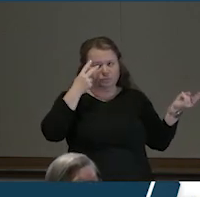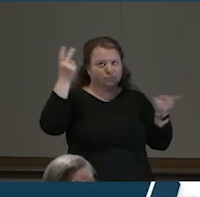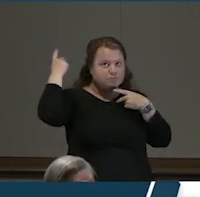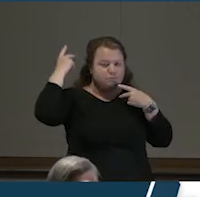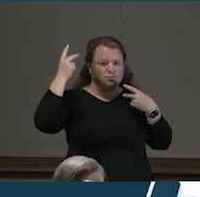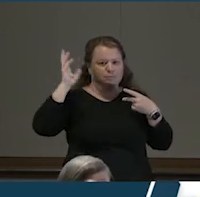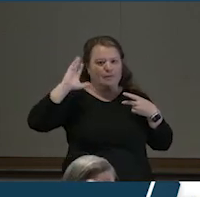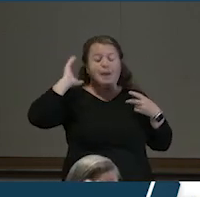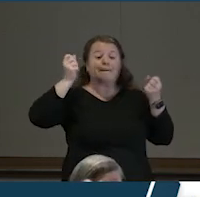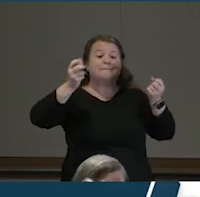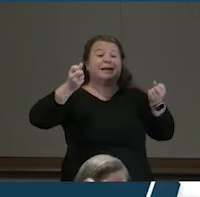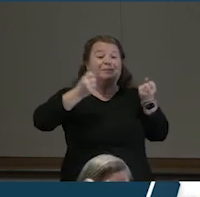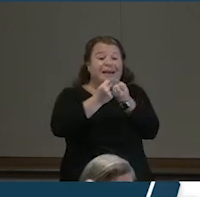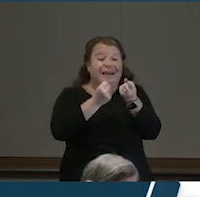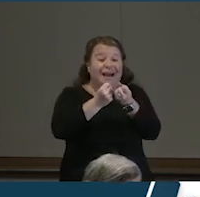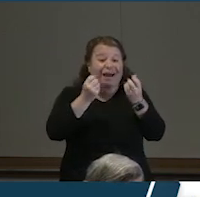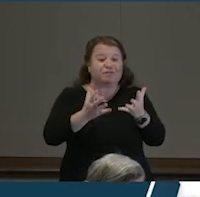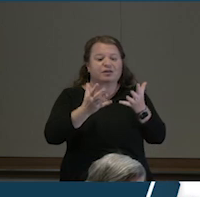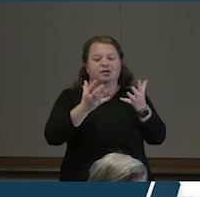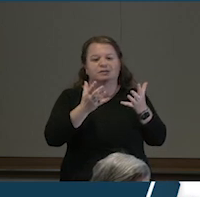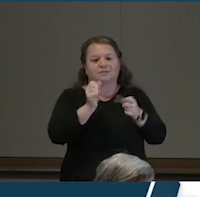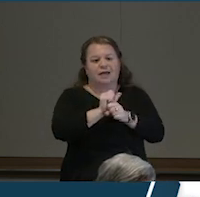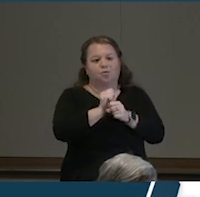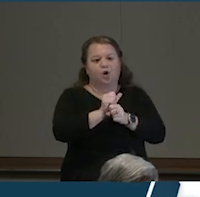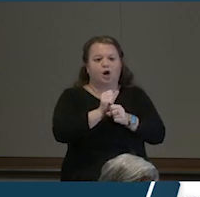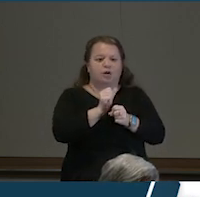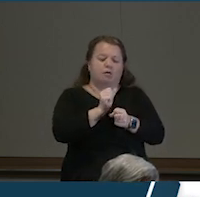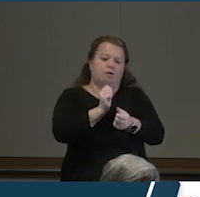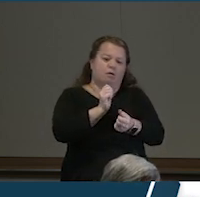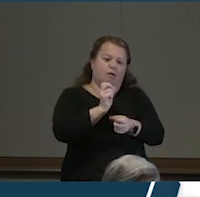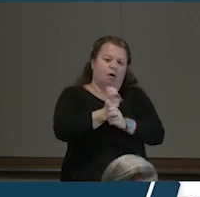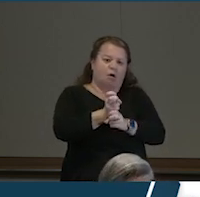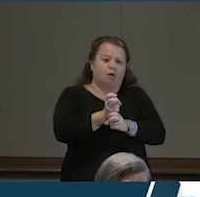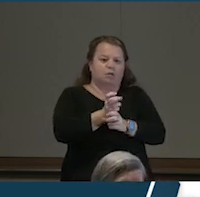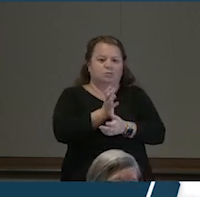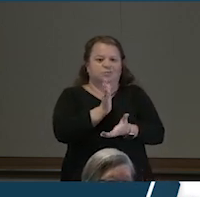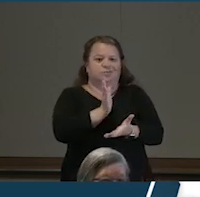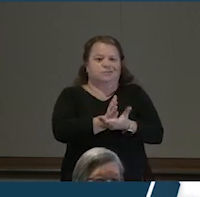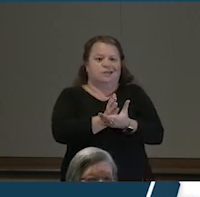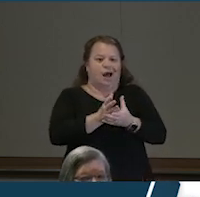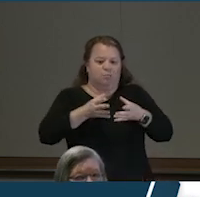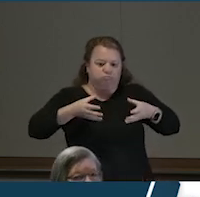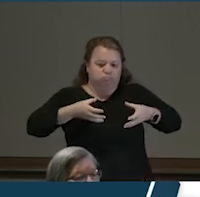many advocates have worked really hard at desegregation. And